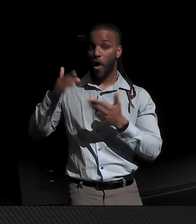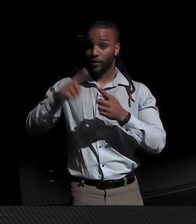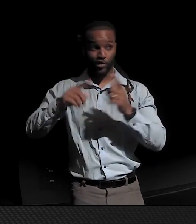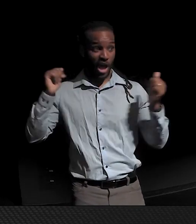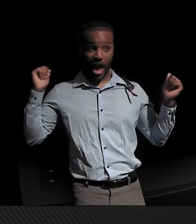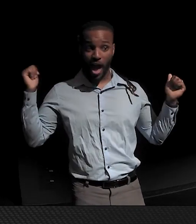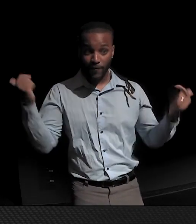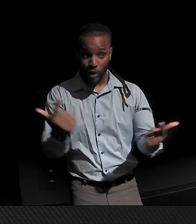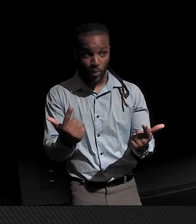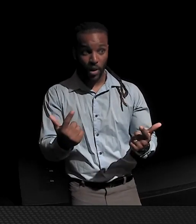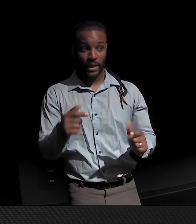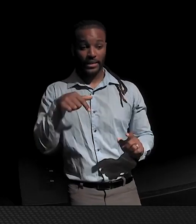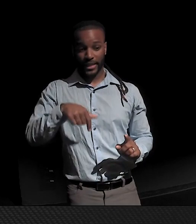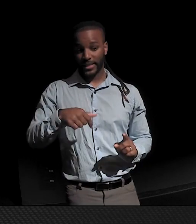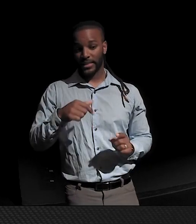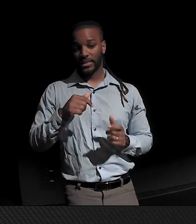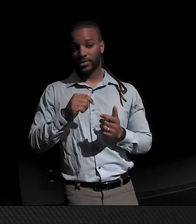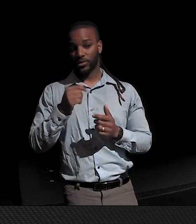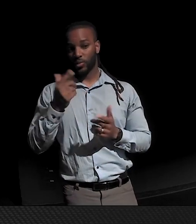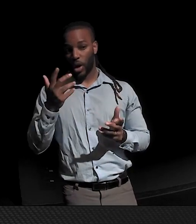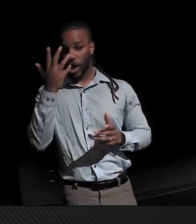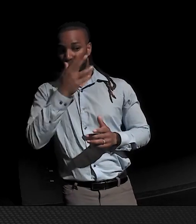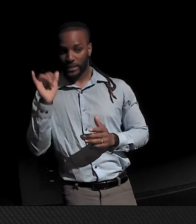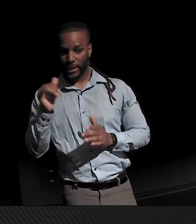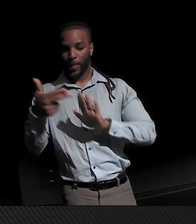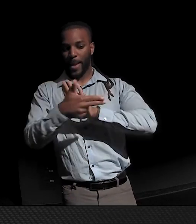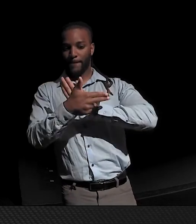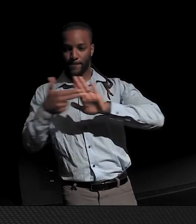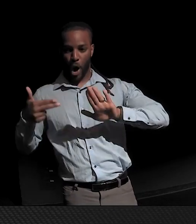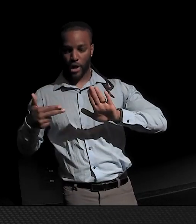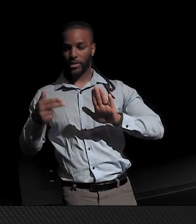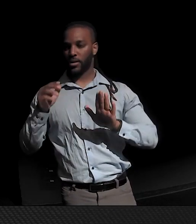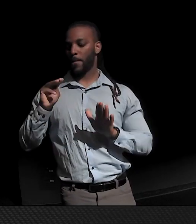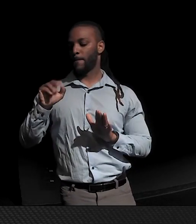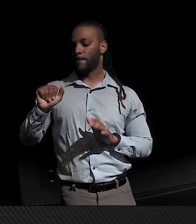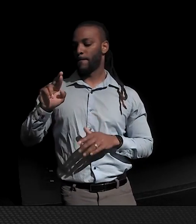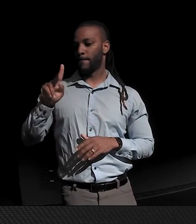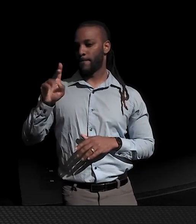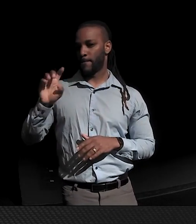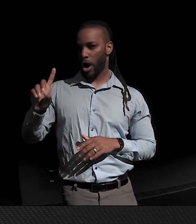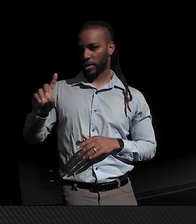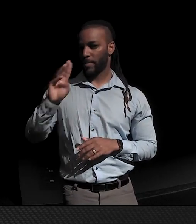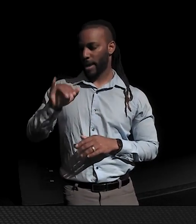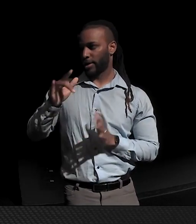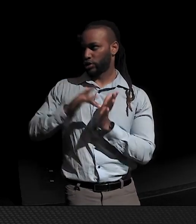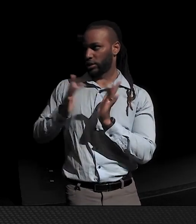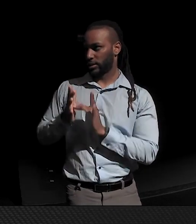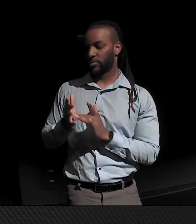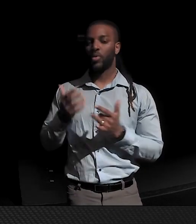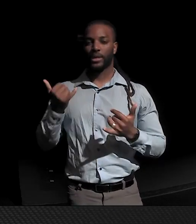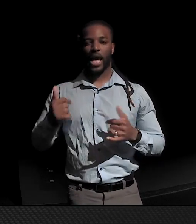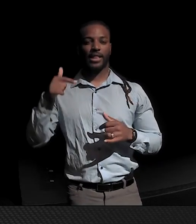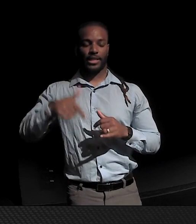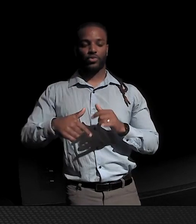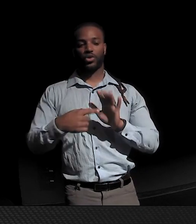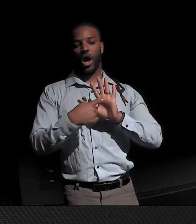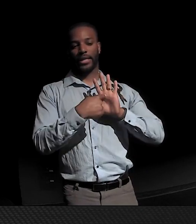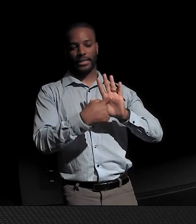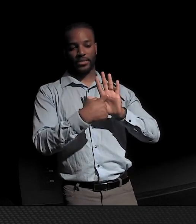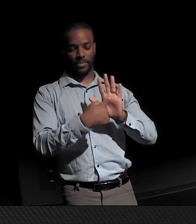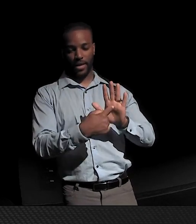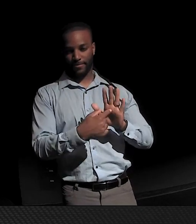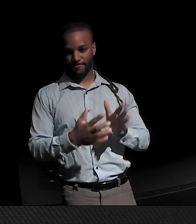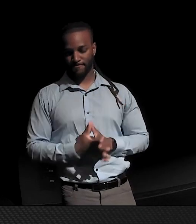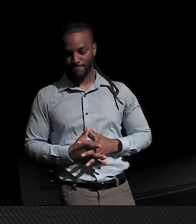all people, and this is what it looks like to be marked by him. And that by doing so, now this is what's on display of